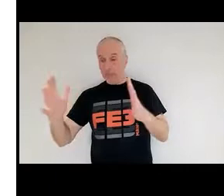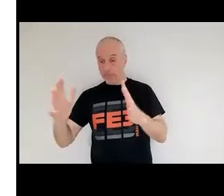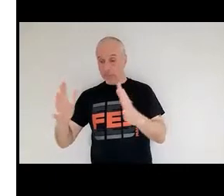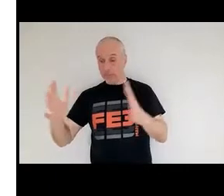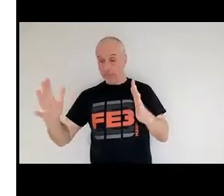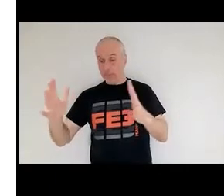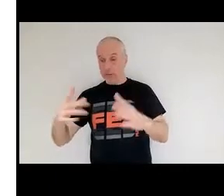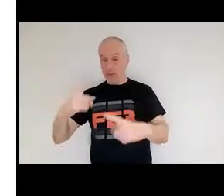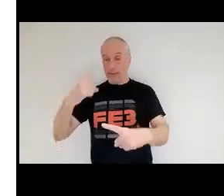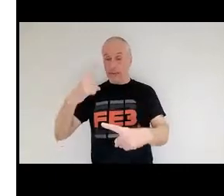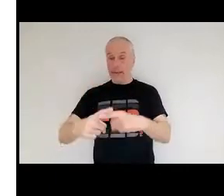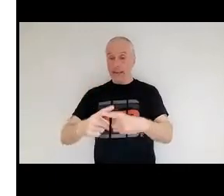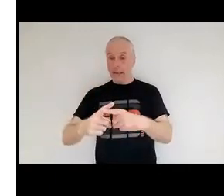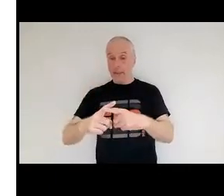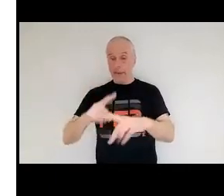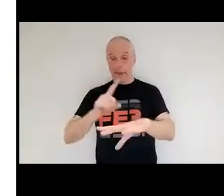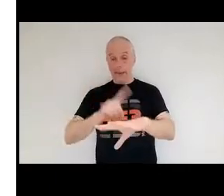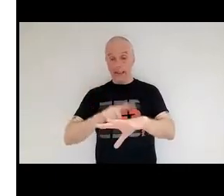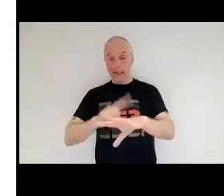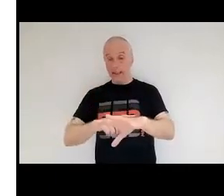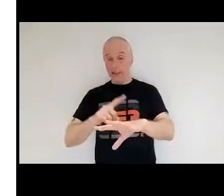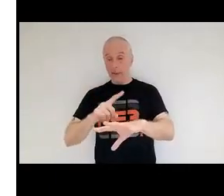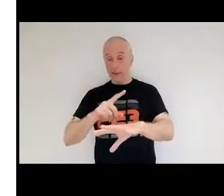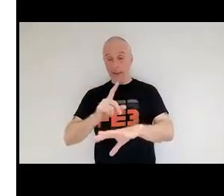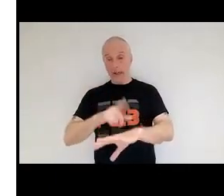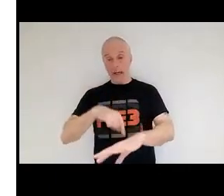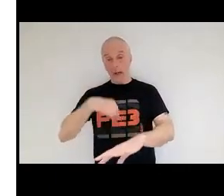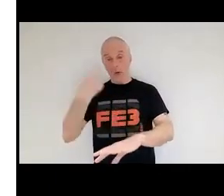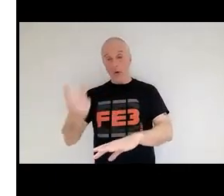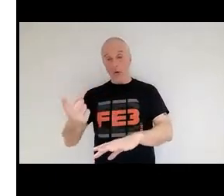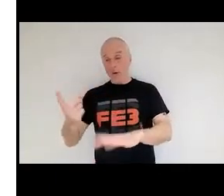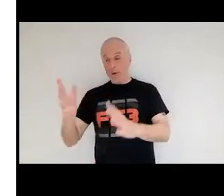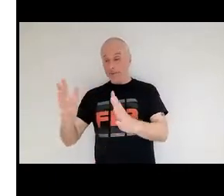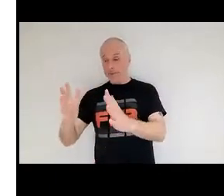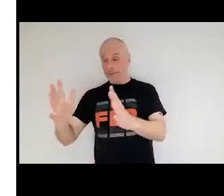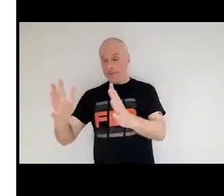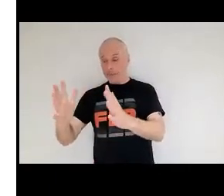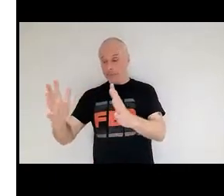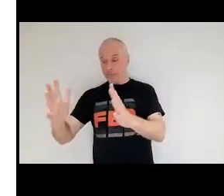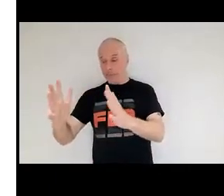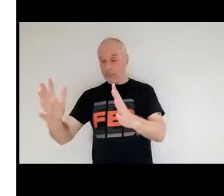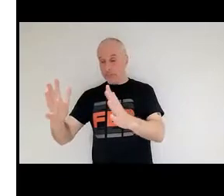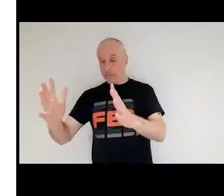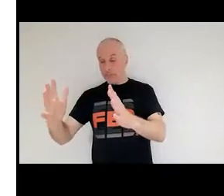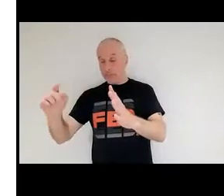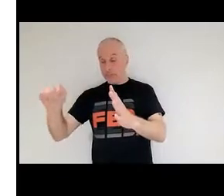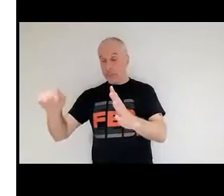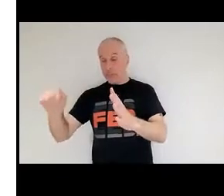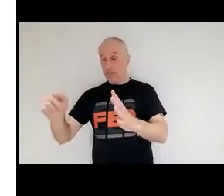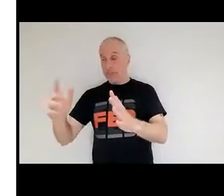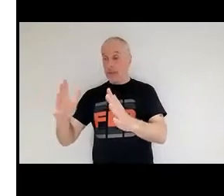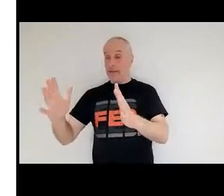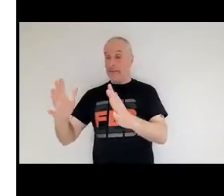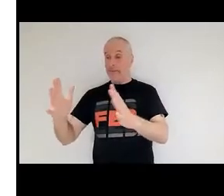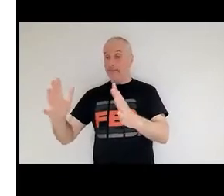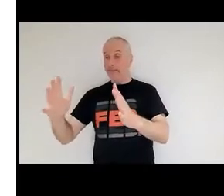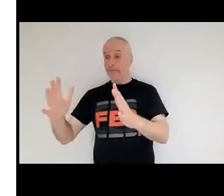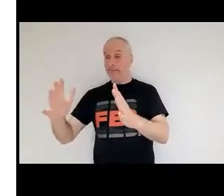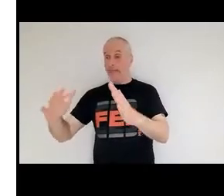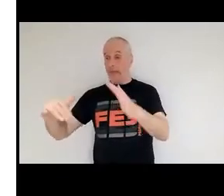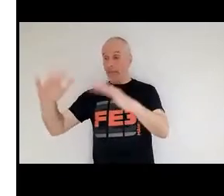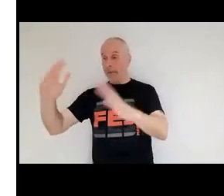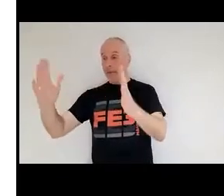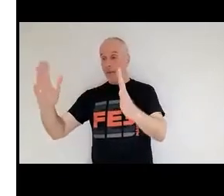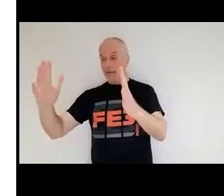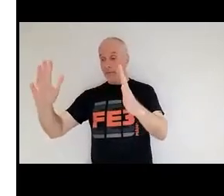by how long that pressure wave is sustaining the pressure, and it is impulse that leads to building collapse as opposed to pressure.